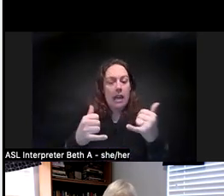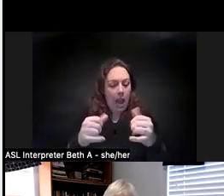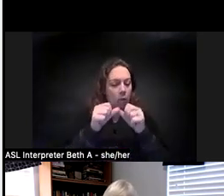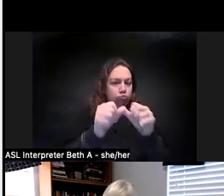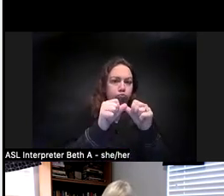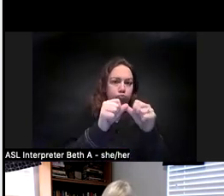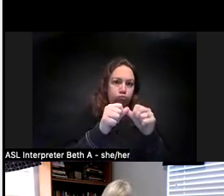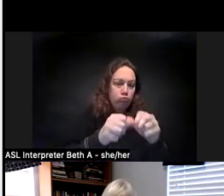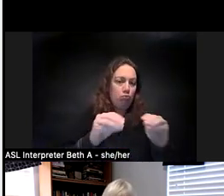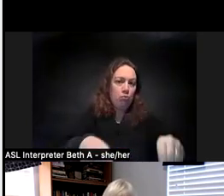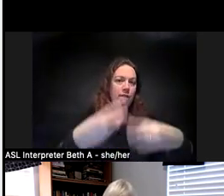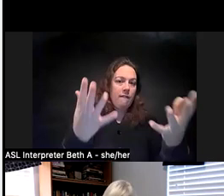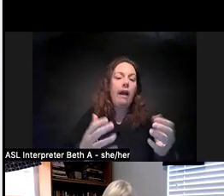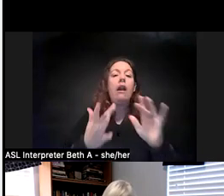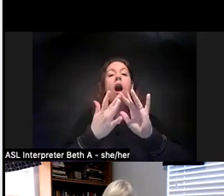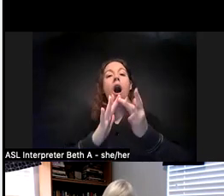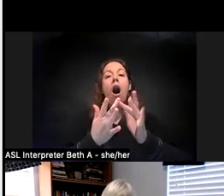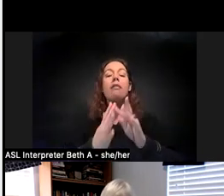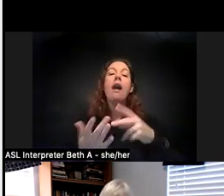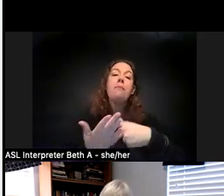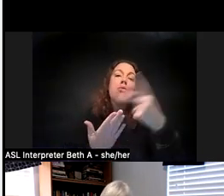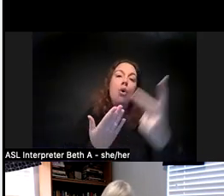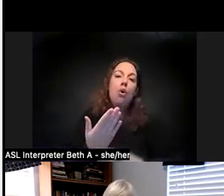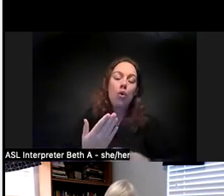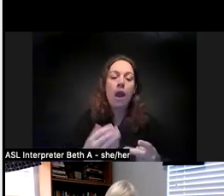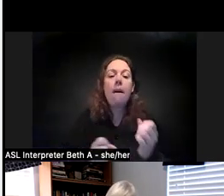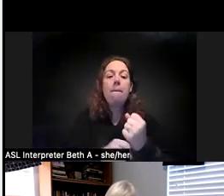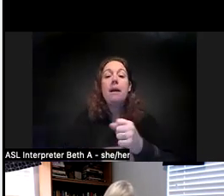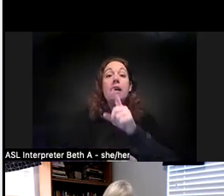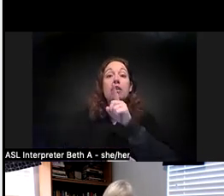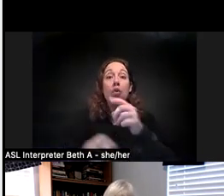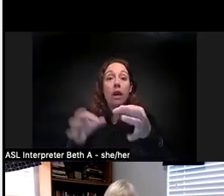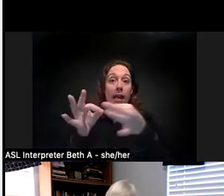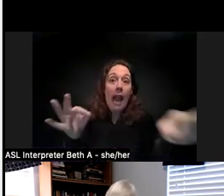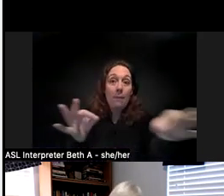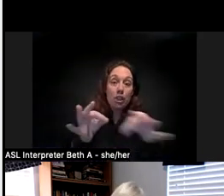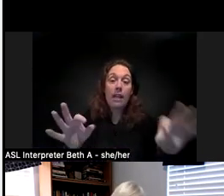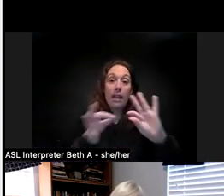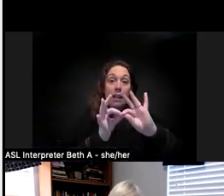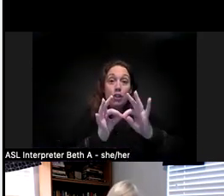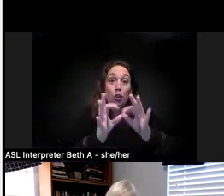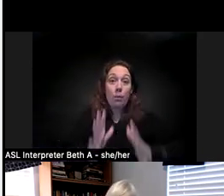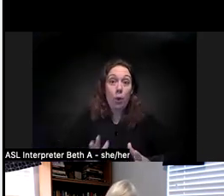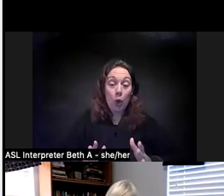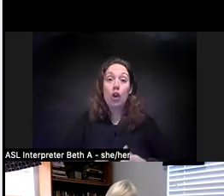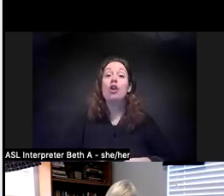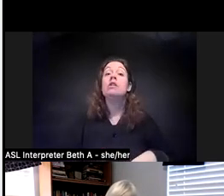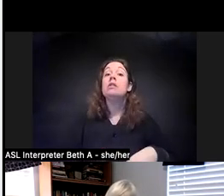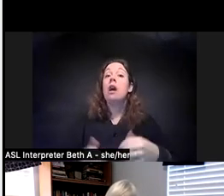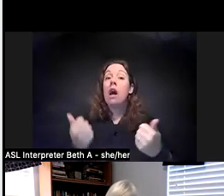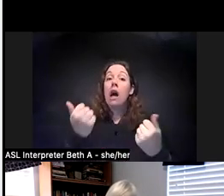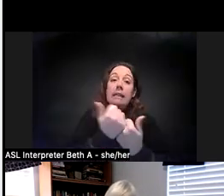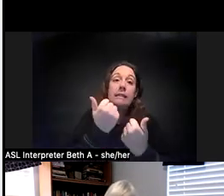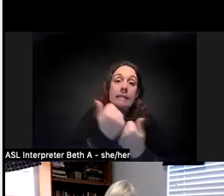about online programs and making sure that captioning, interpreting, assistive listening, audio